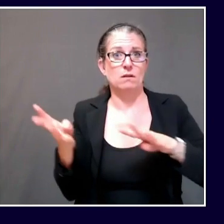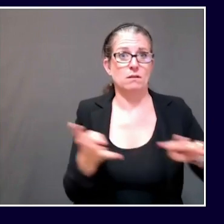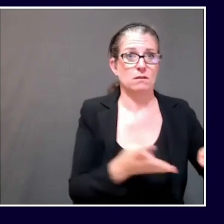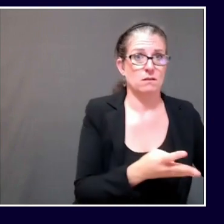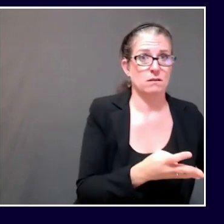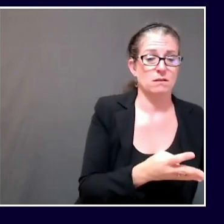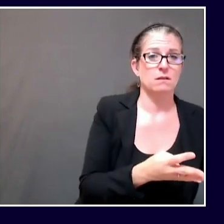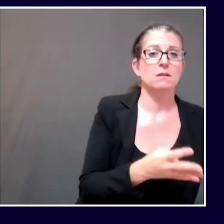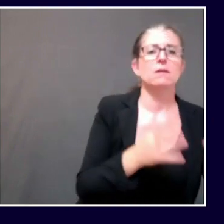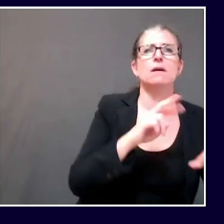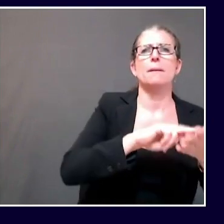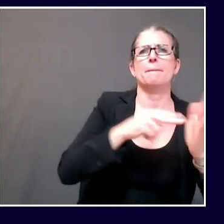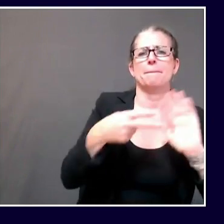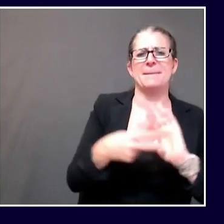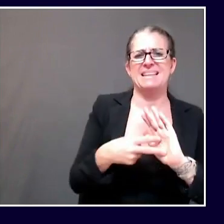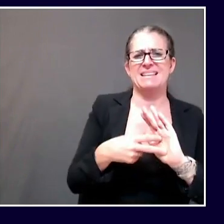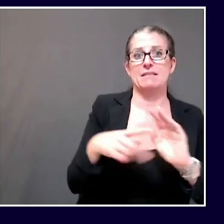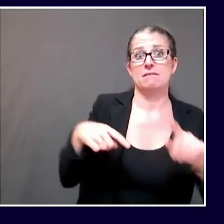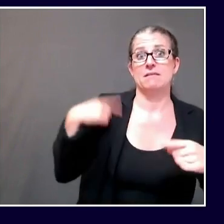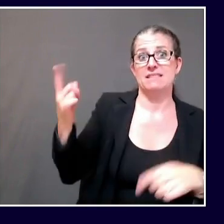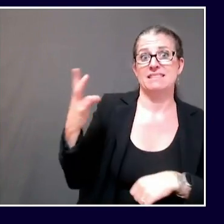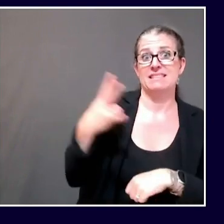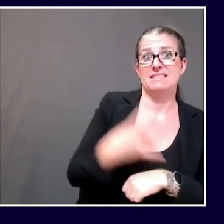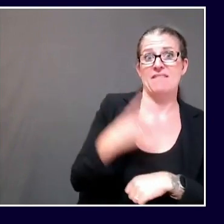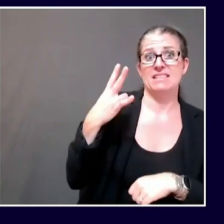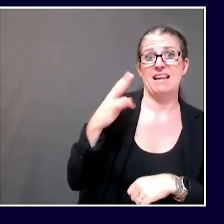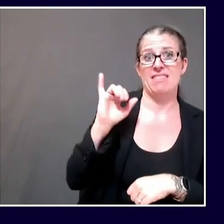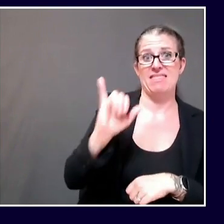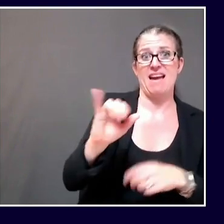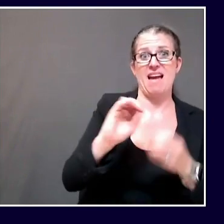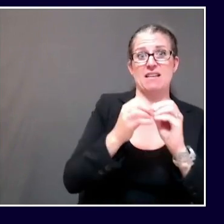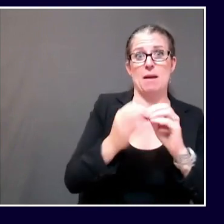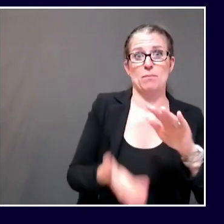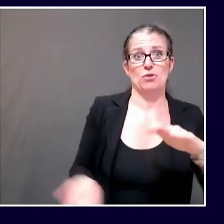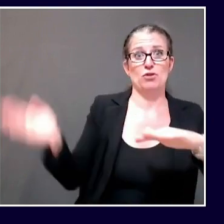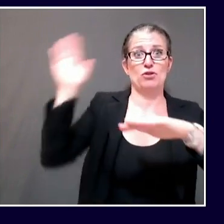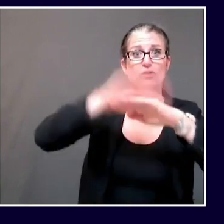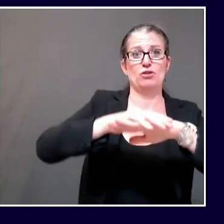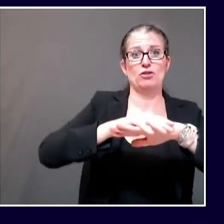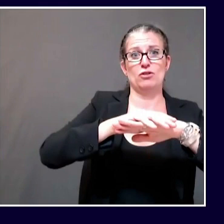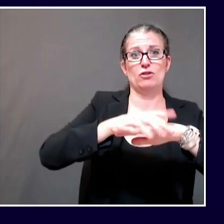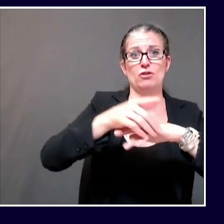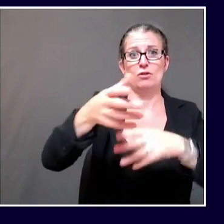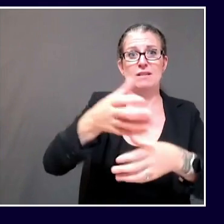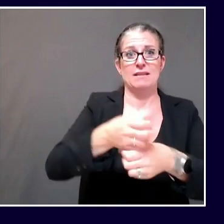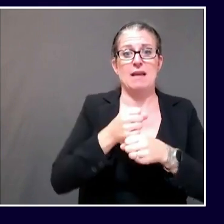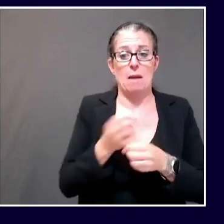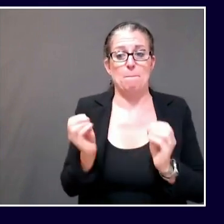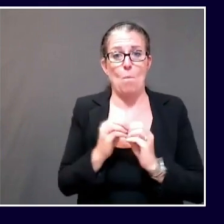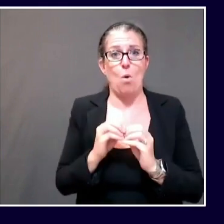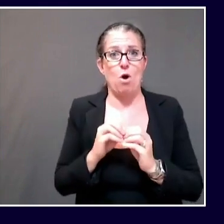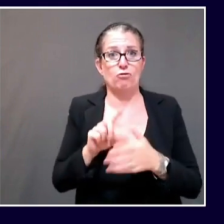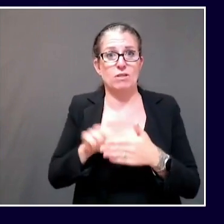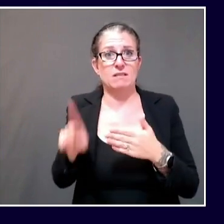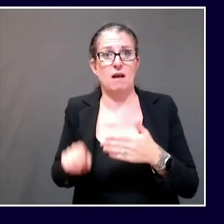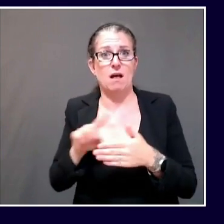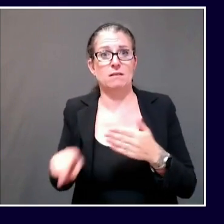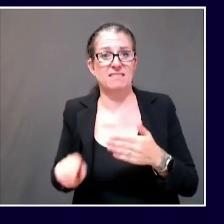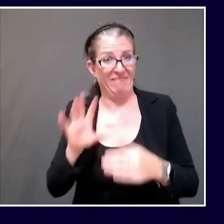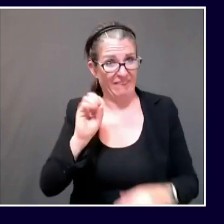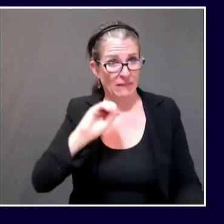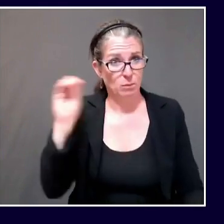you mentioned that. That is correct, Fred. And for confirmation, that number is 44%. Thank